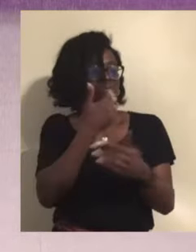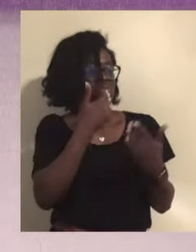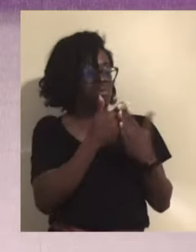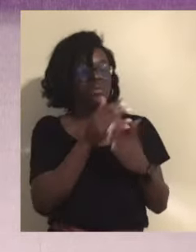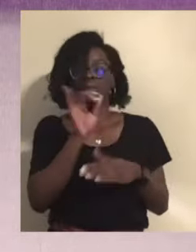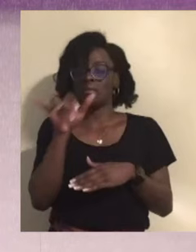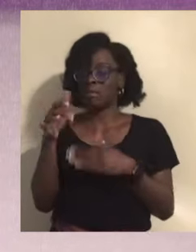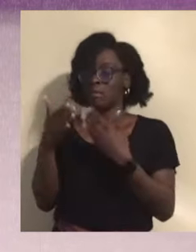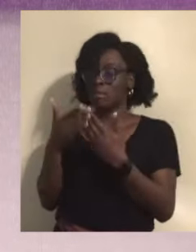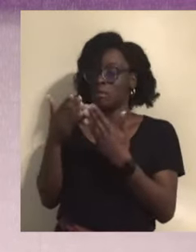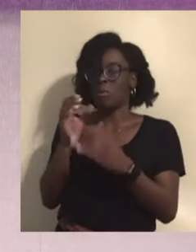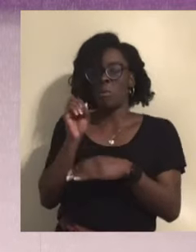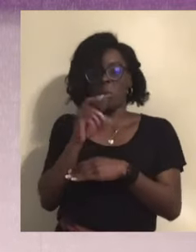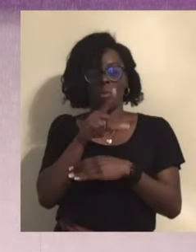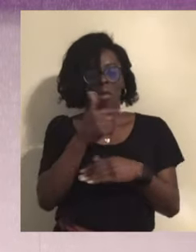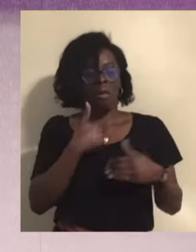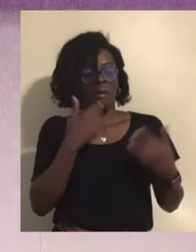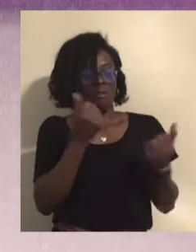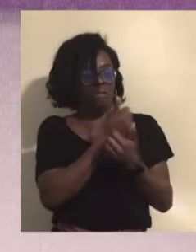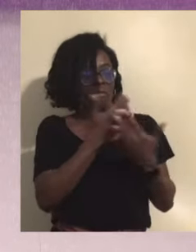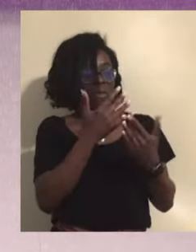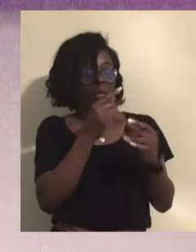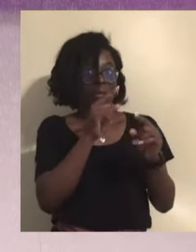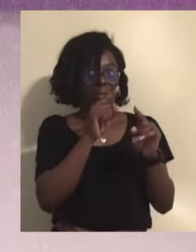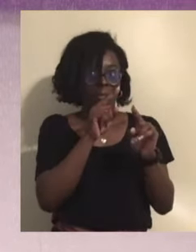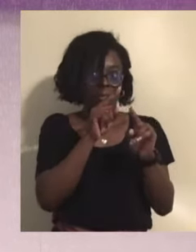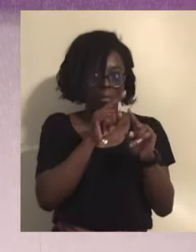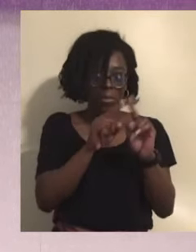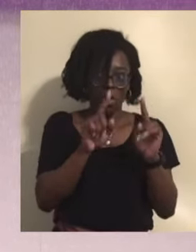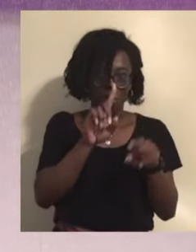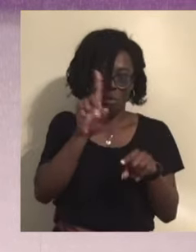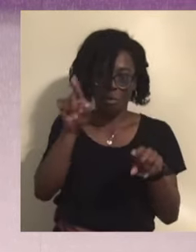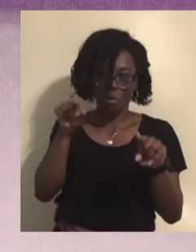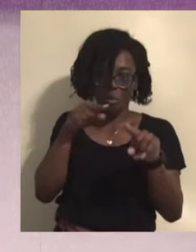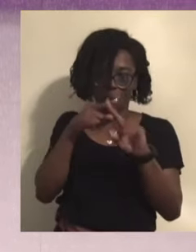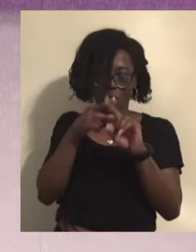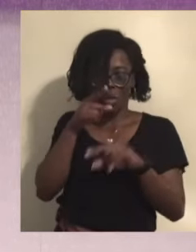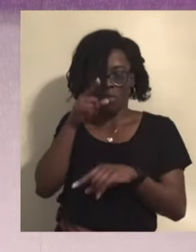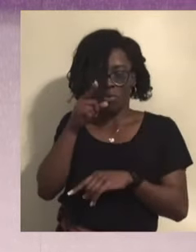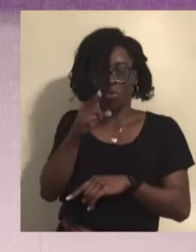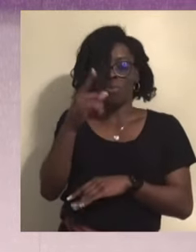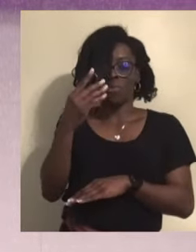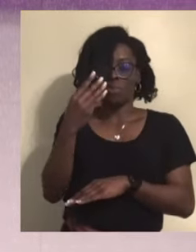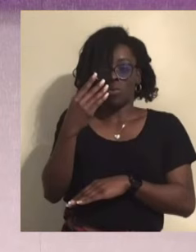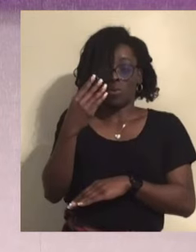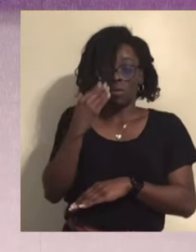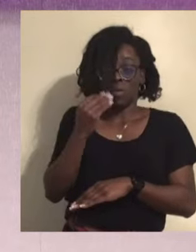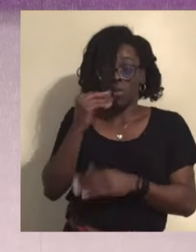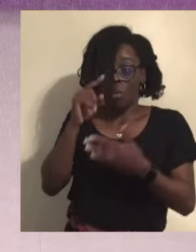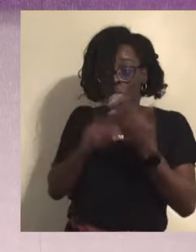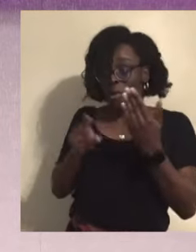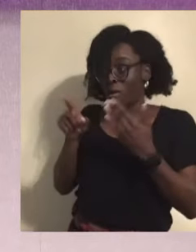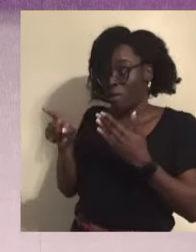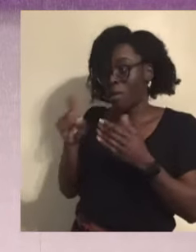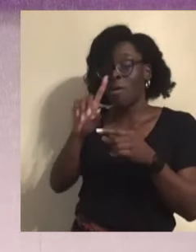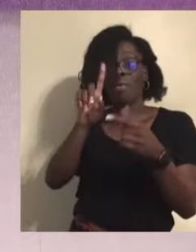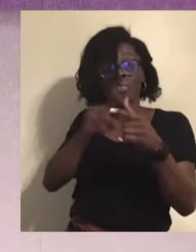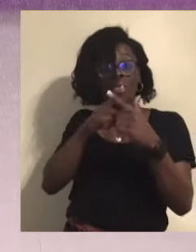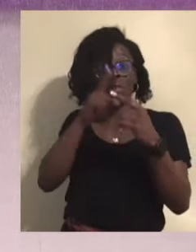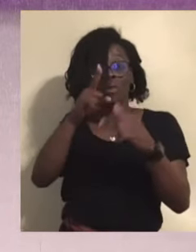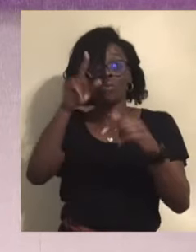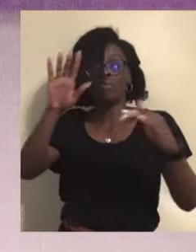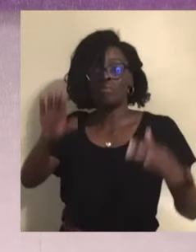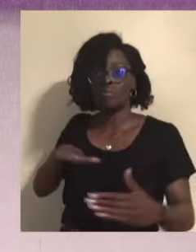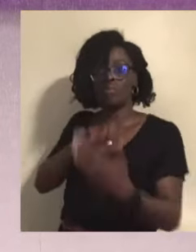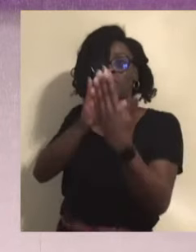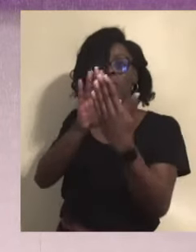made, until you get a chance to do what they do, and suddenly you run into truth and find out this